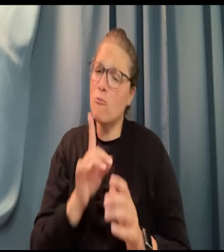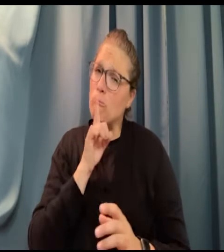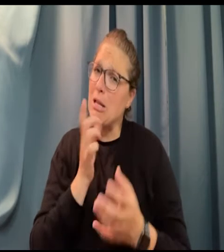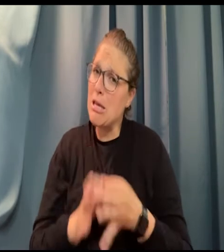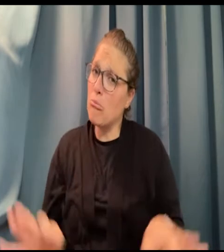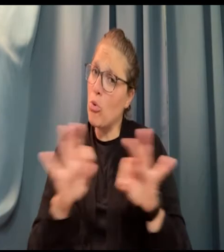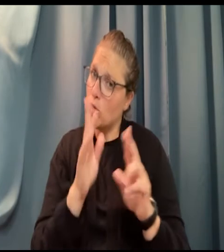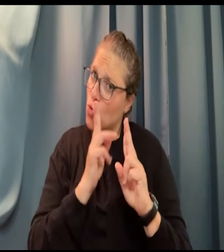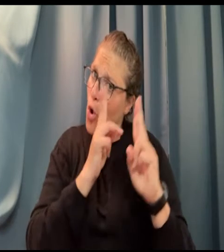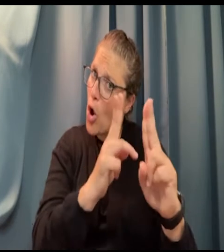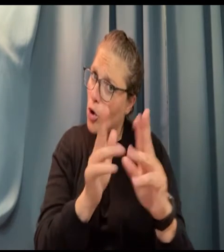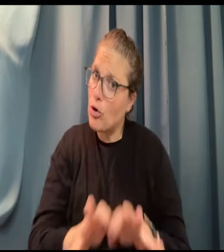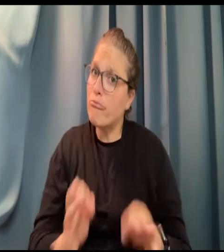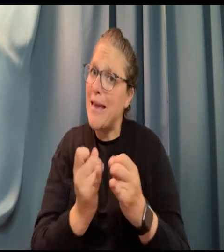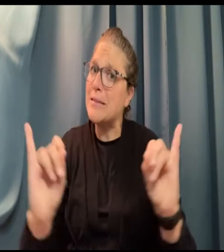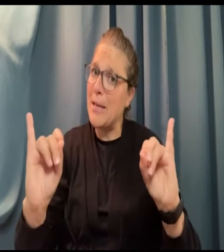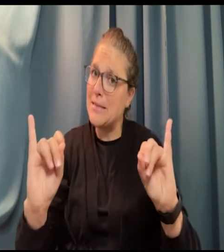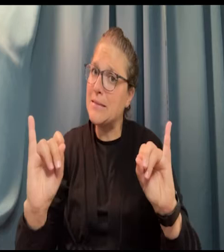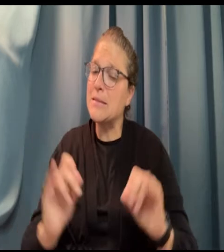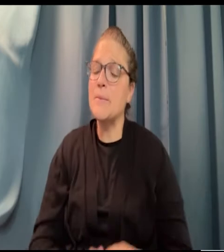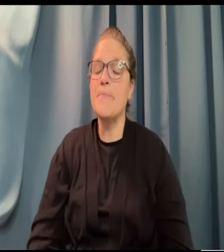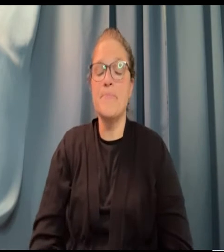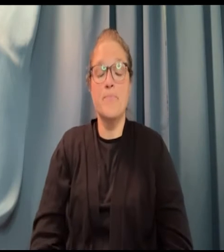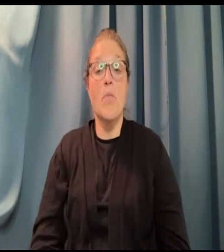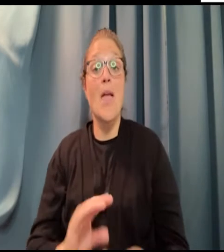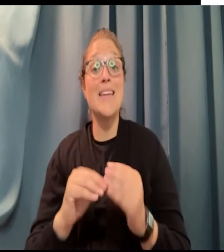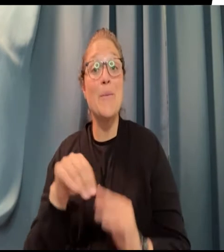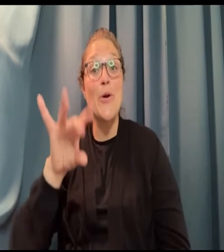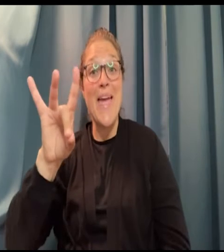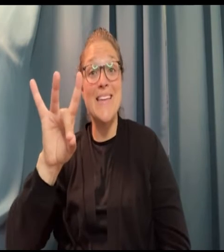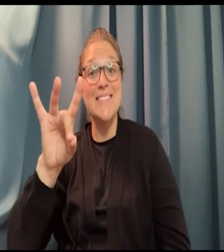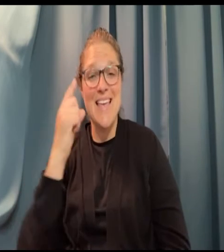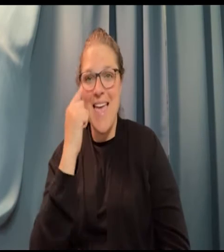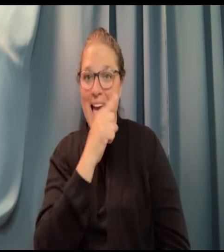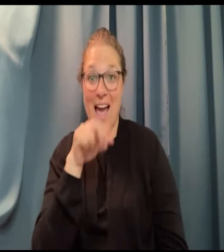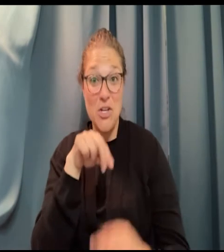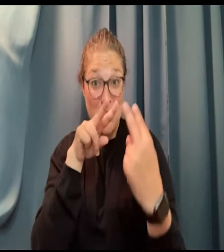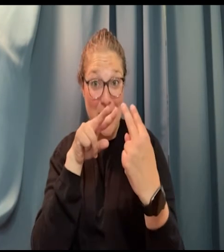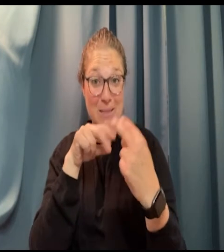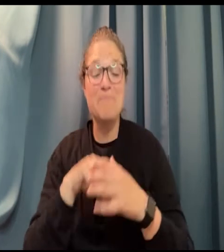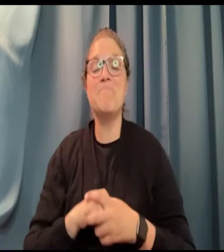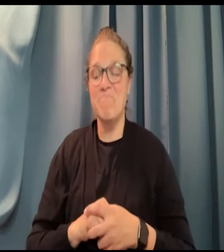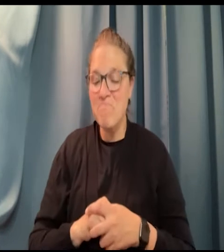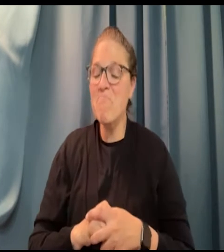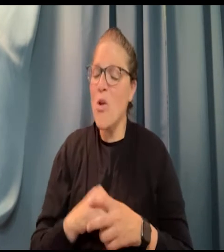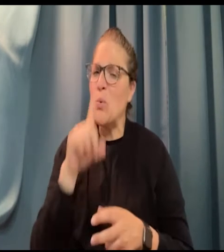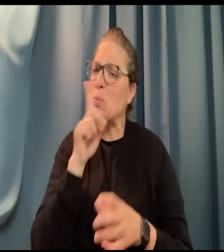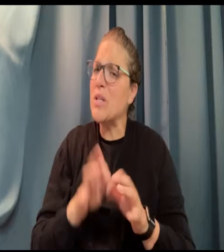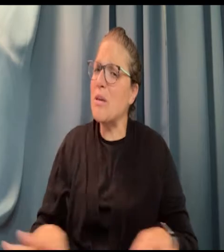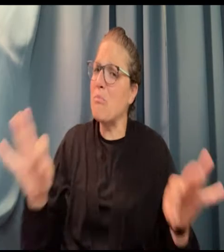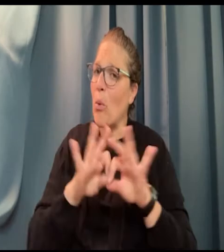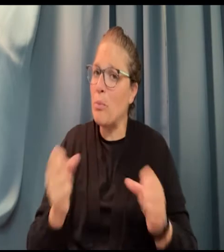their independence is honored. Number 8. Let's talk about eye contact. While it's important for many